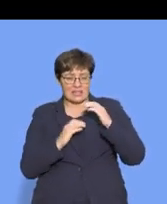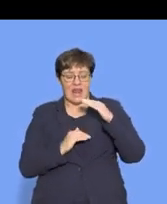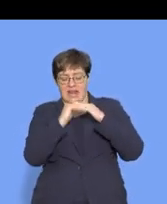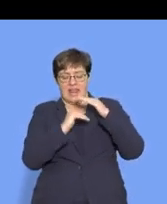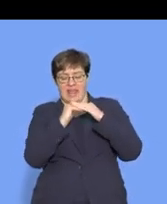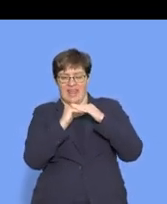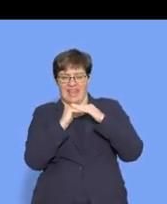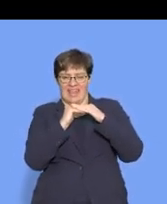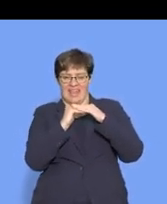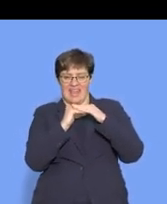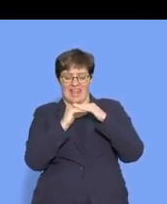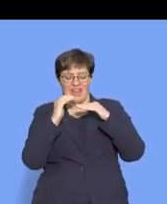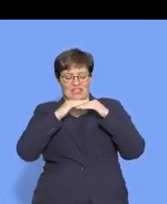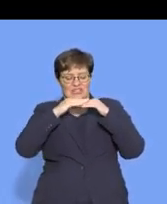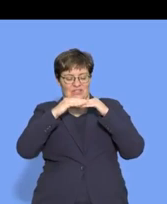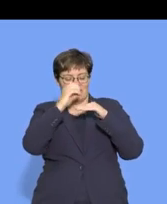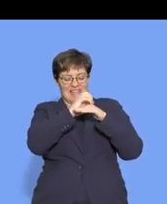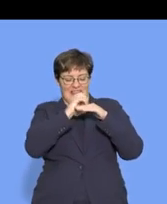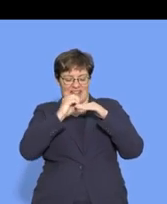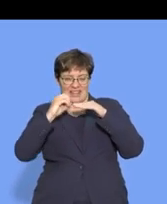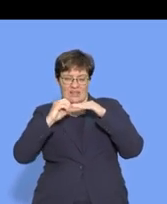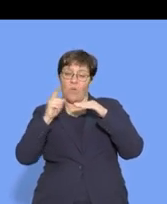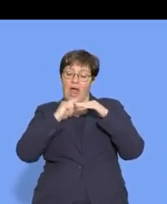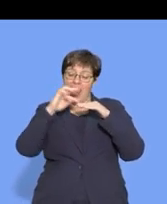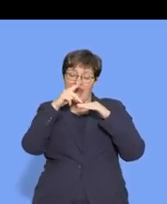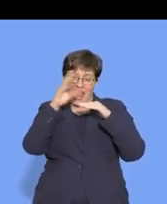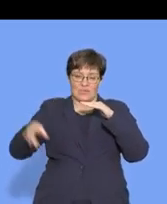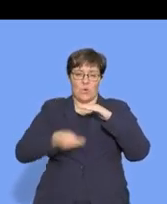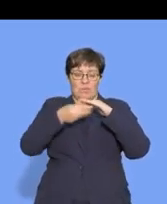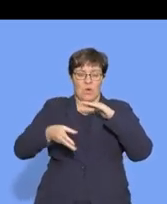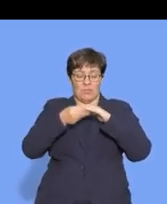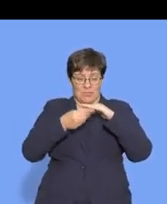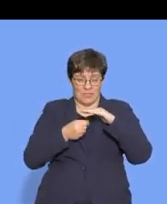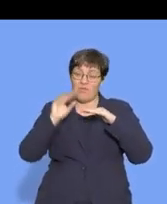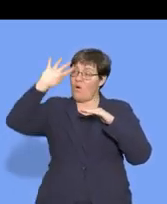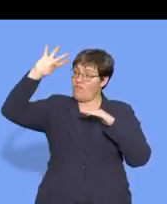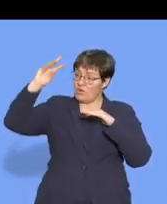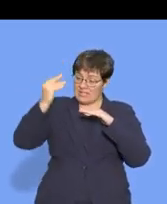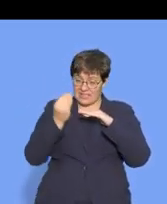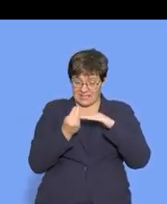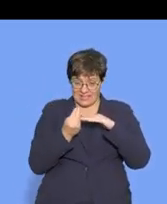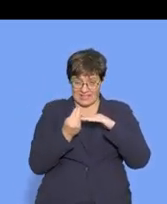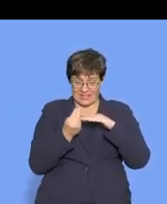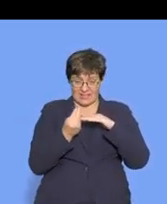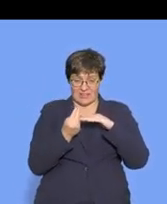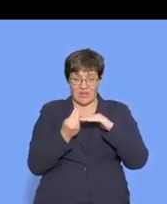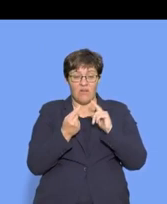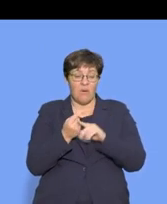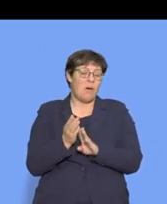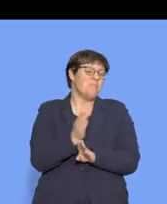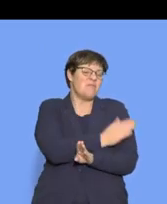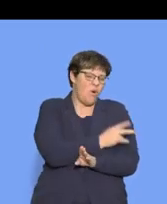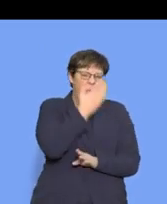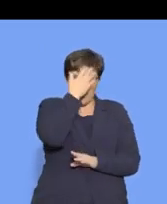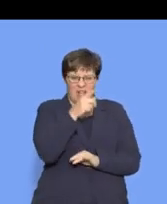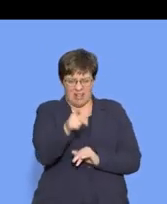surface so that all the cells can get gas. Because for photosynthesis, from previous years,